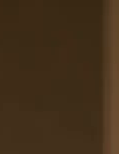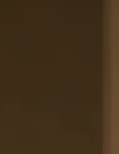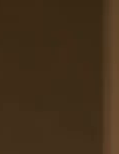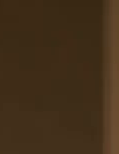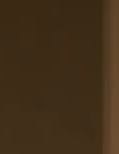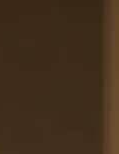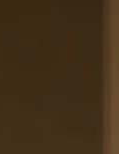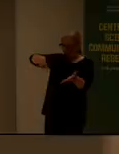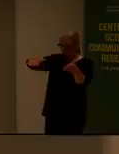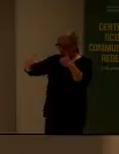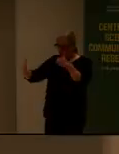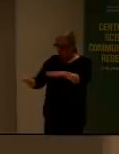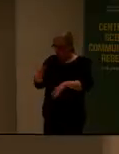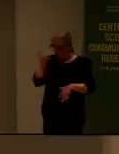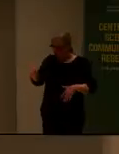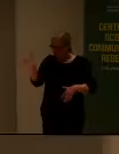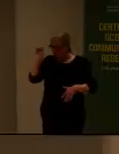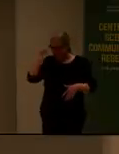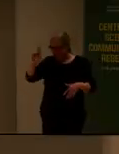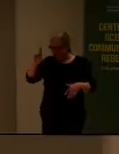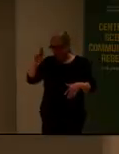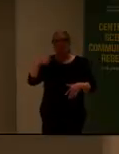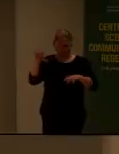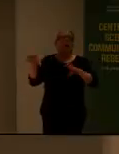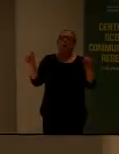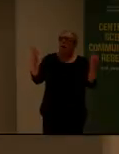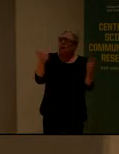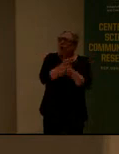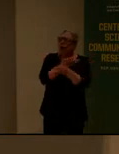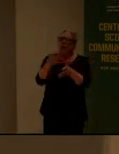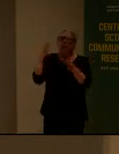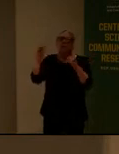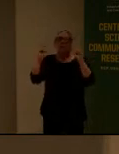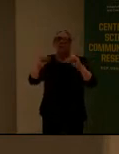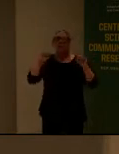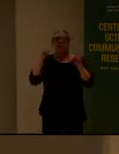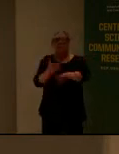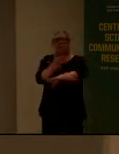department, I do everything that is possible to improve that patient's health.